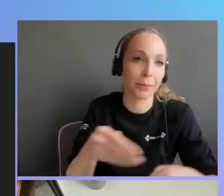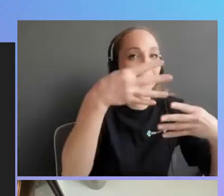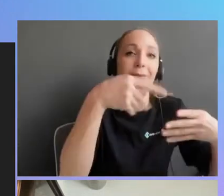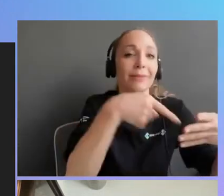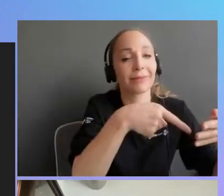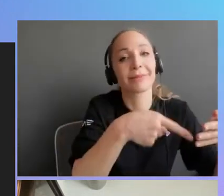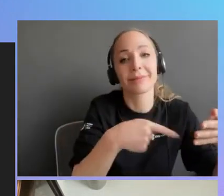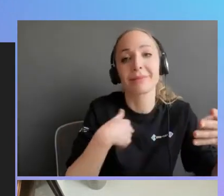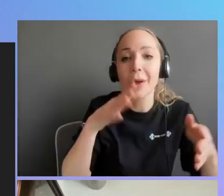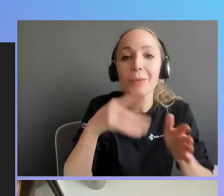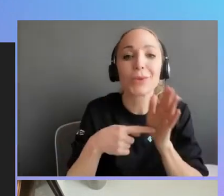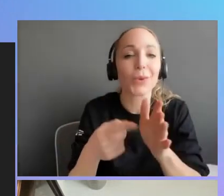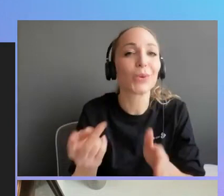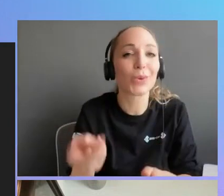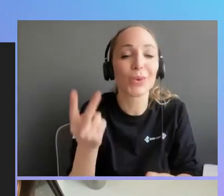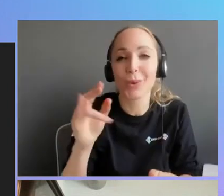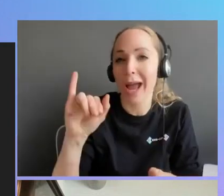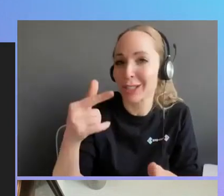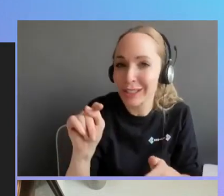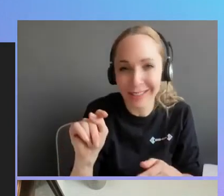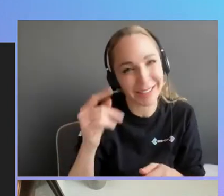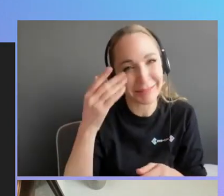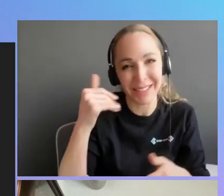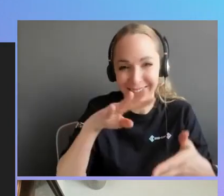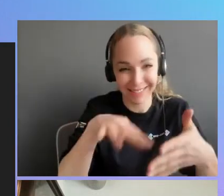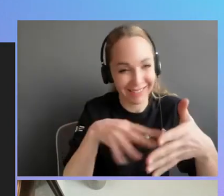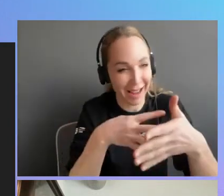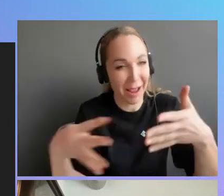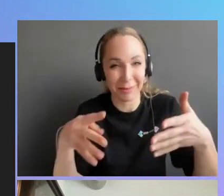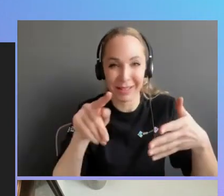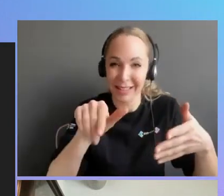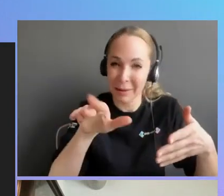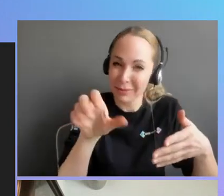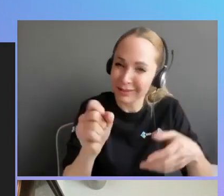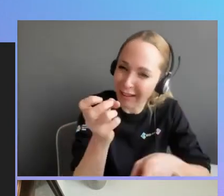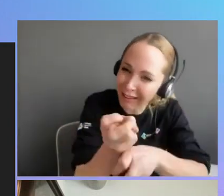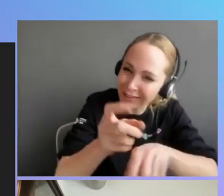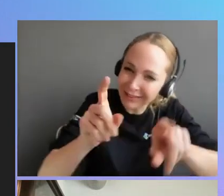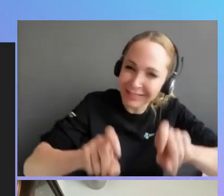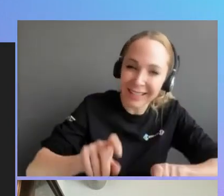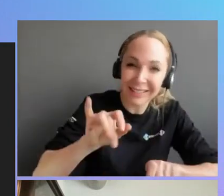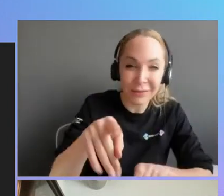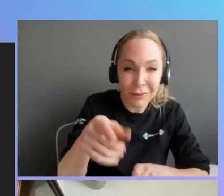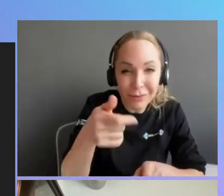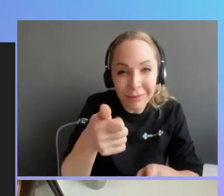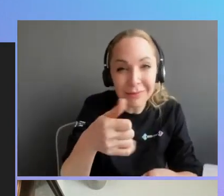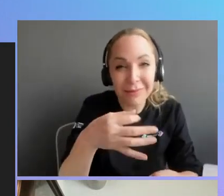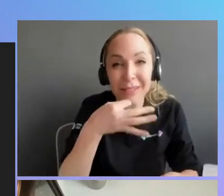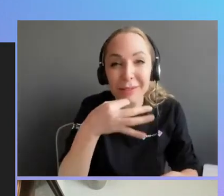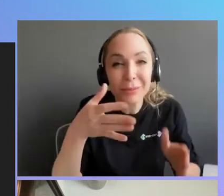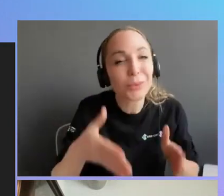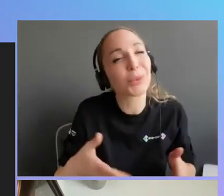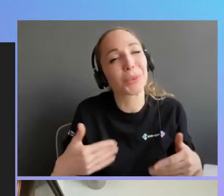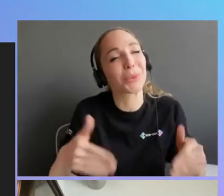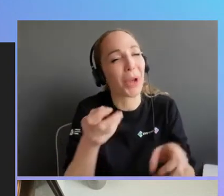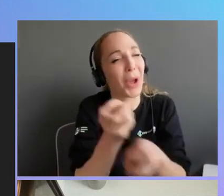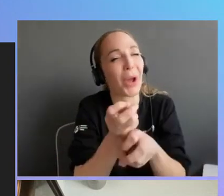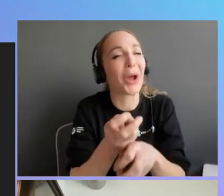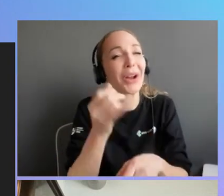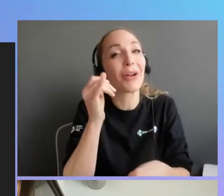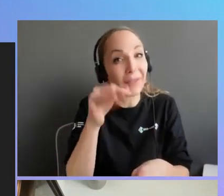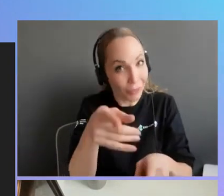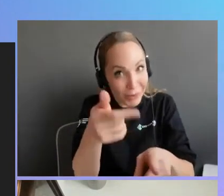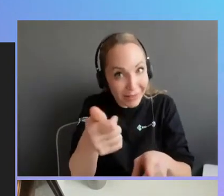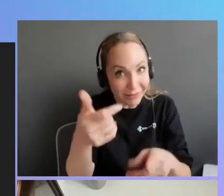saves me ton of time. Tables are a headache to test. If you're an expert, you know that. Or if you've ever had to try to test tables, they can get really complicated